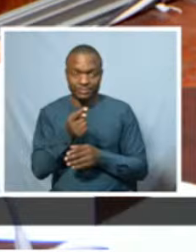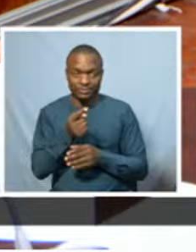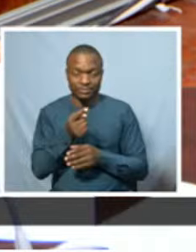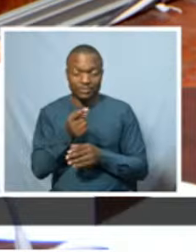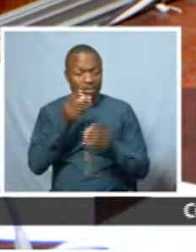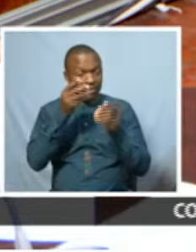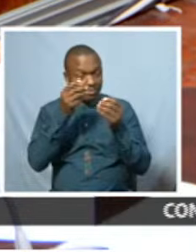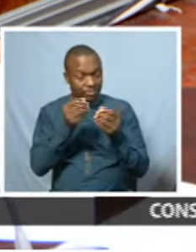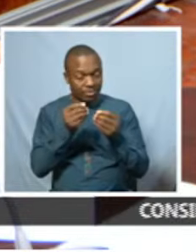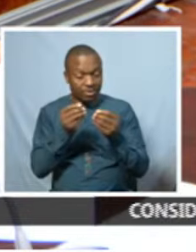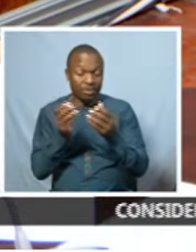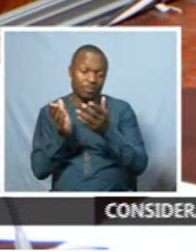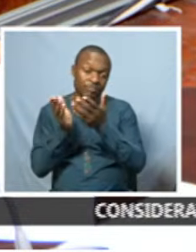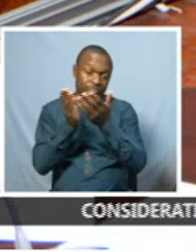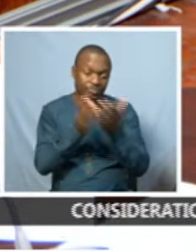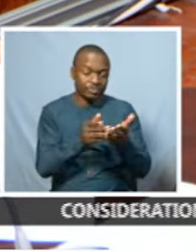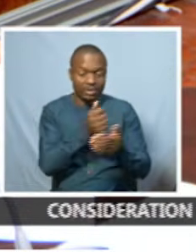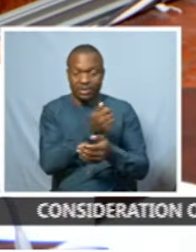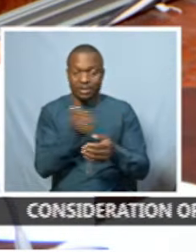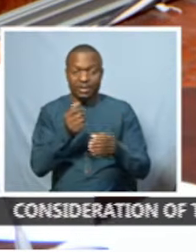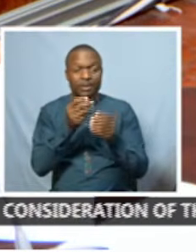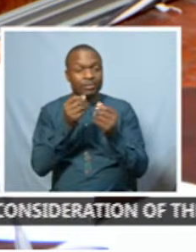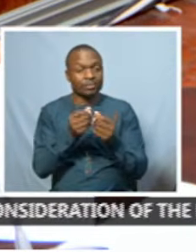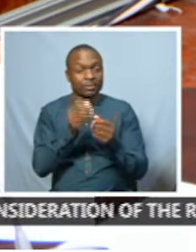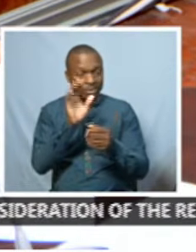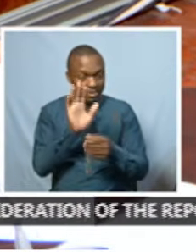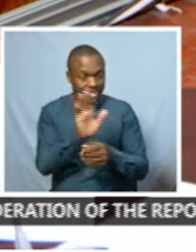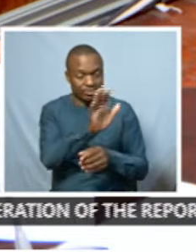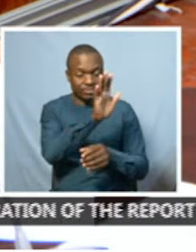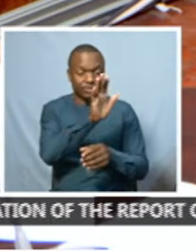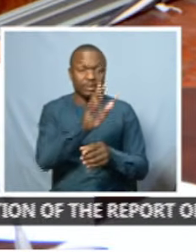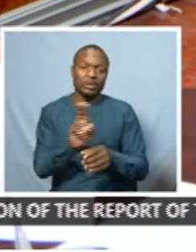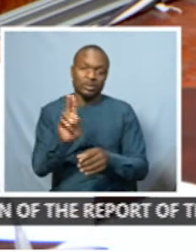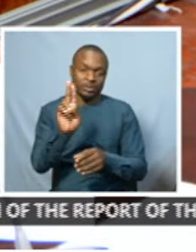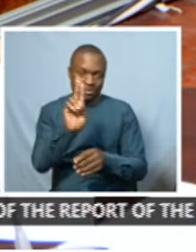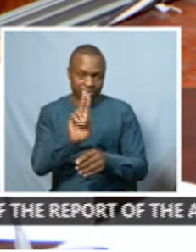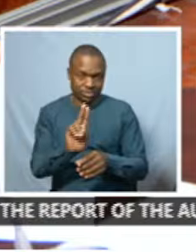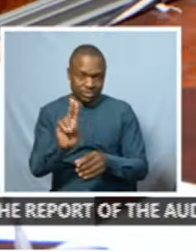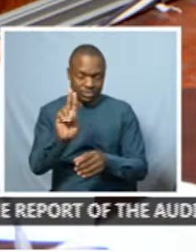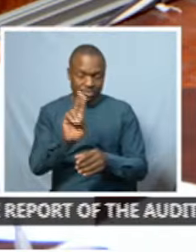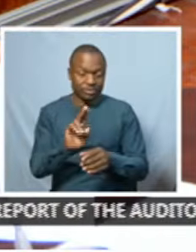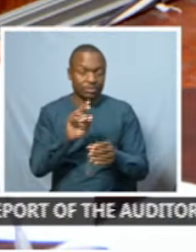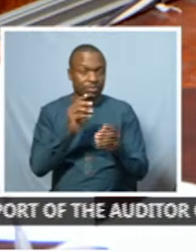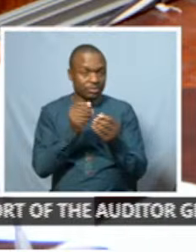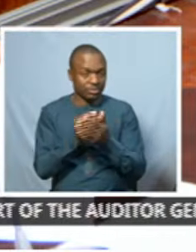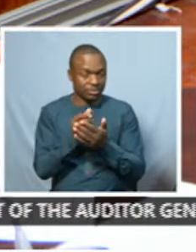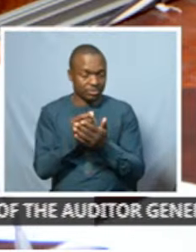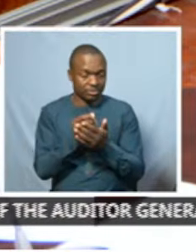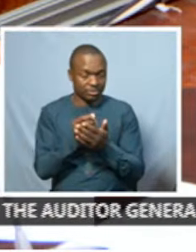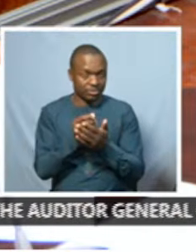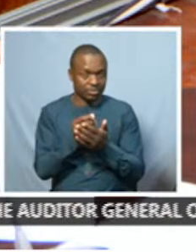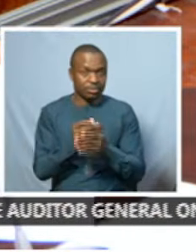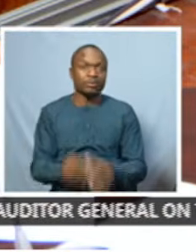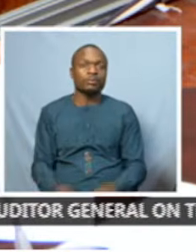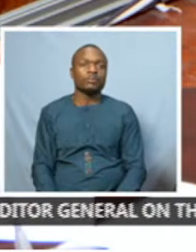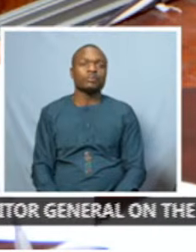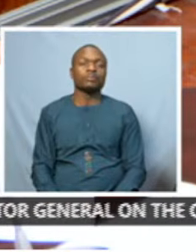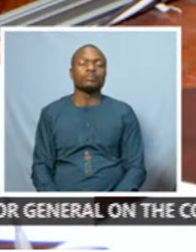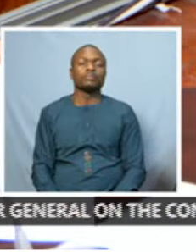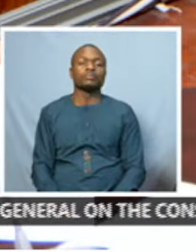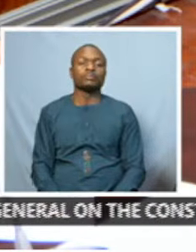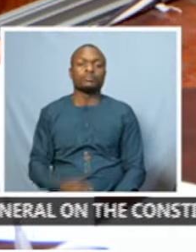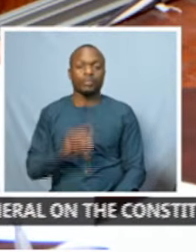when money comes, whatever money is there, use it until